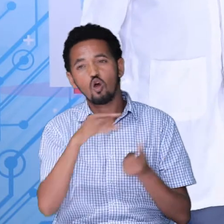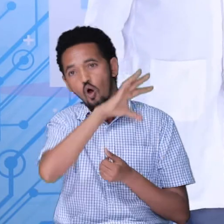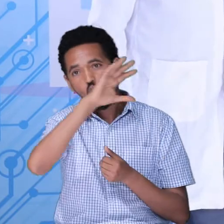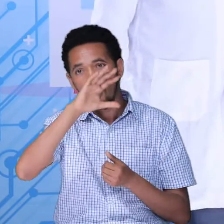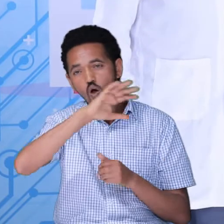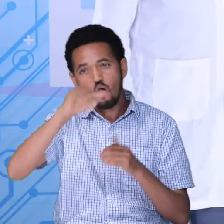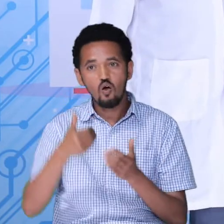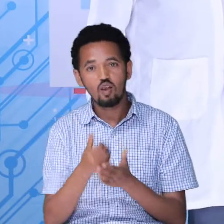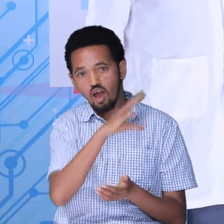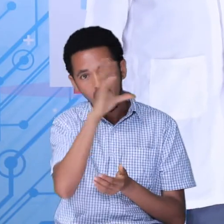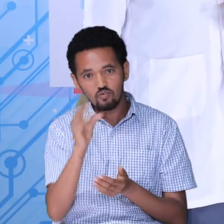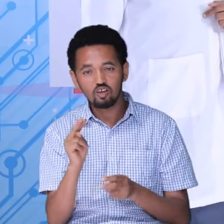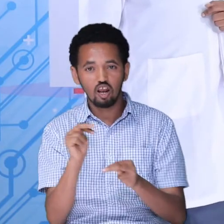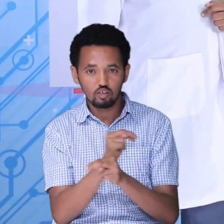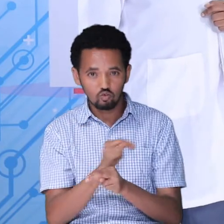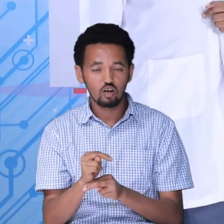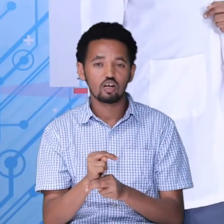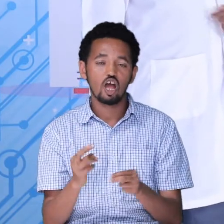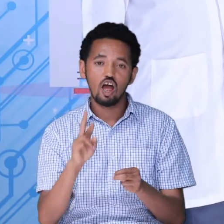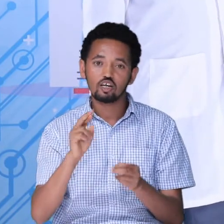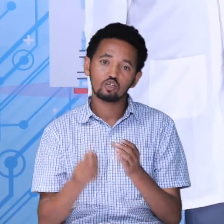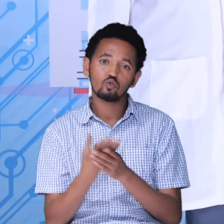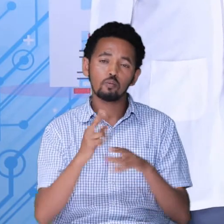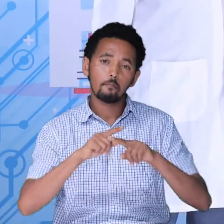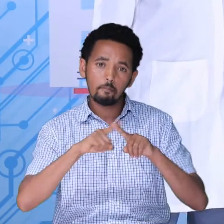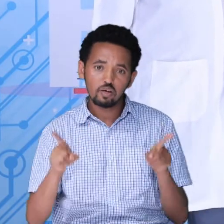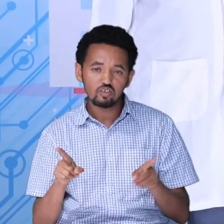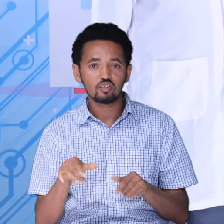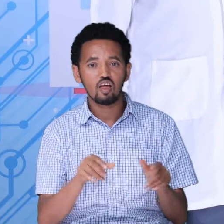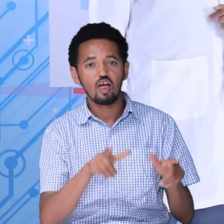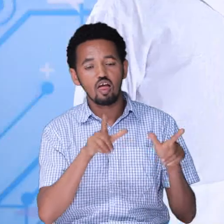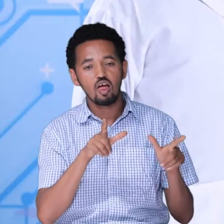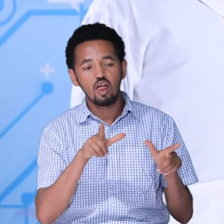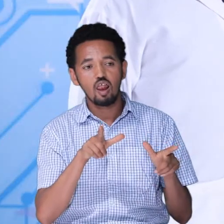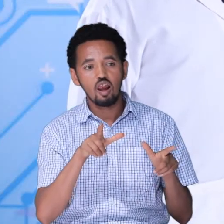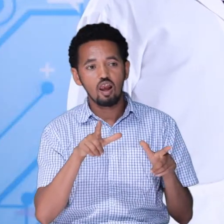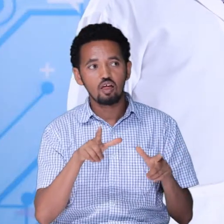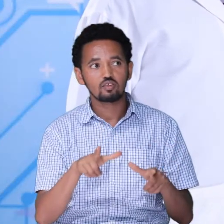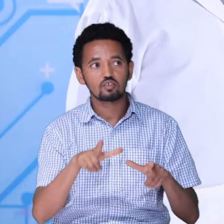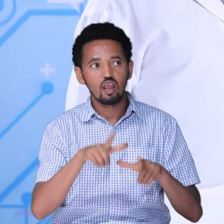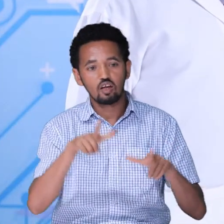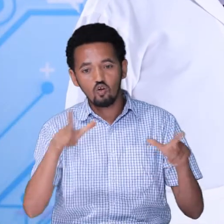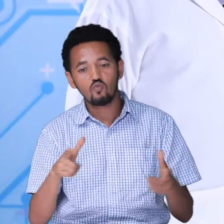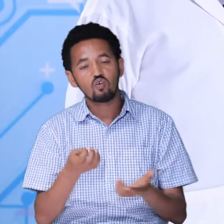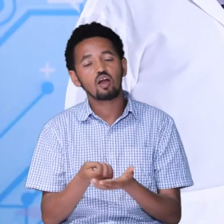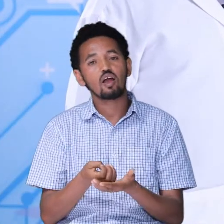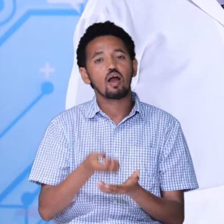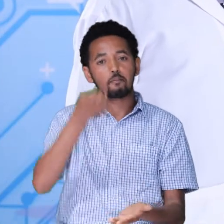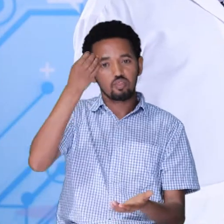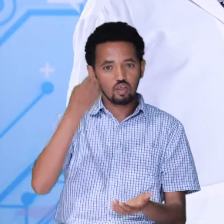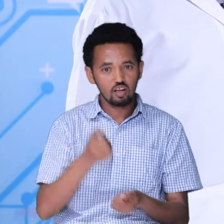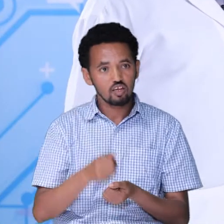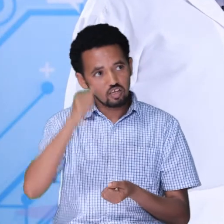African states have natural resource, but lack of capital, lack of skilled